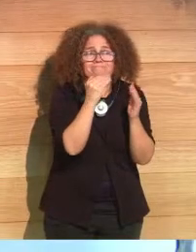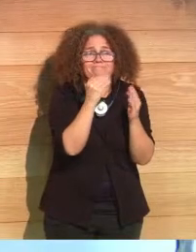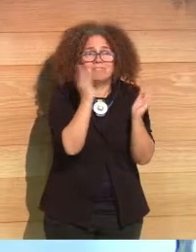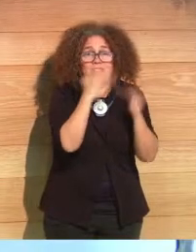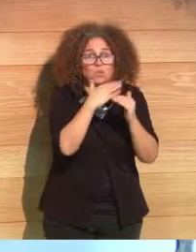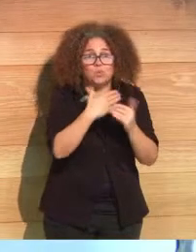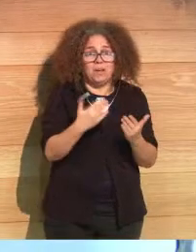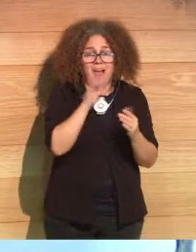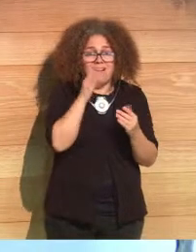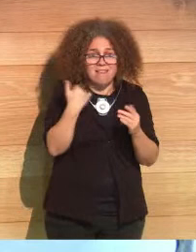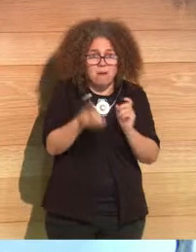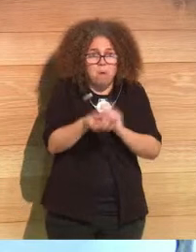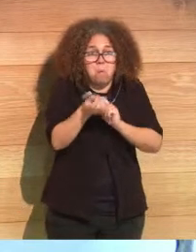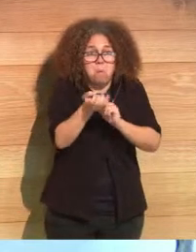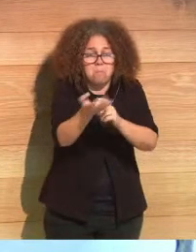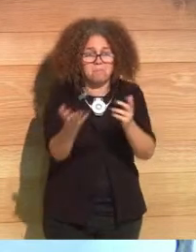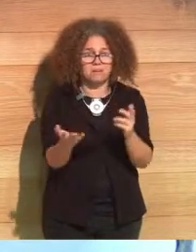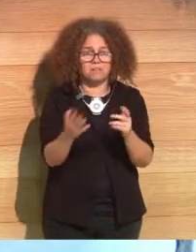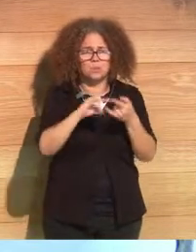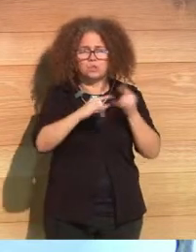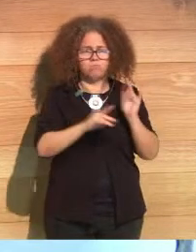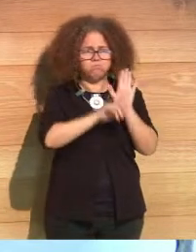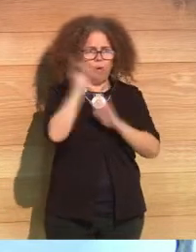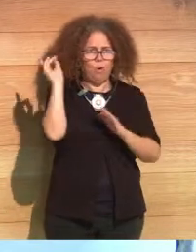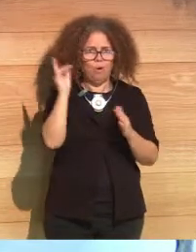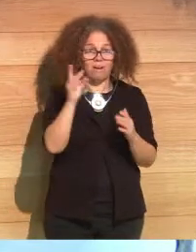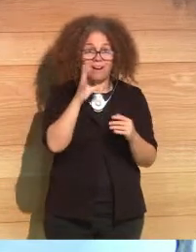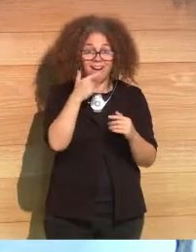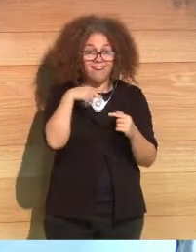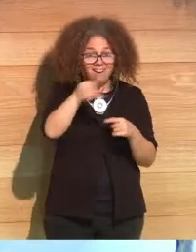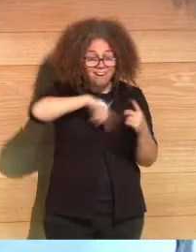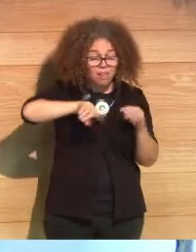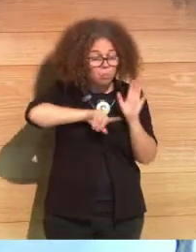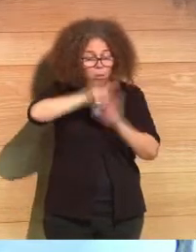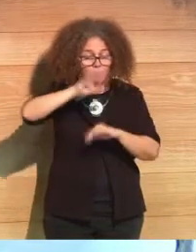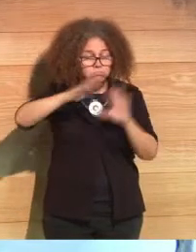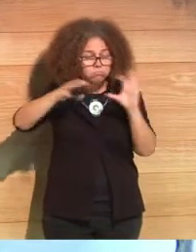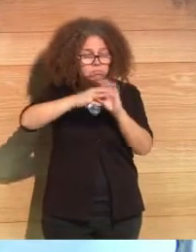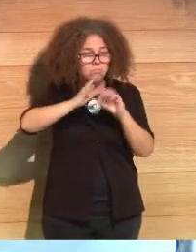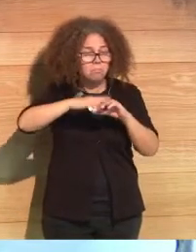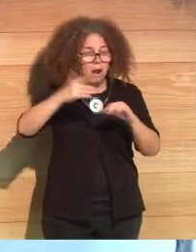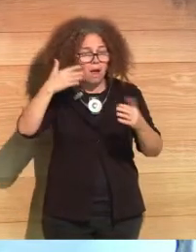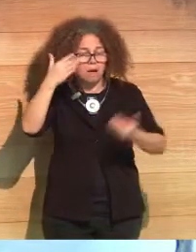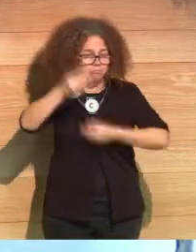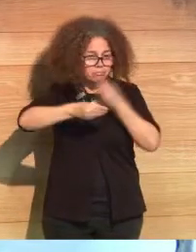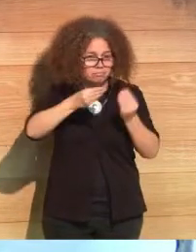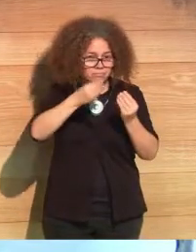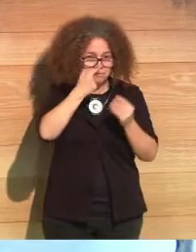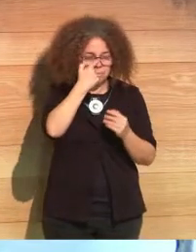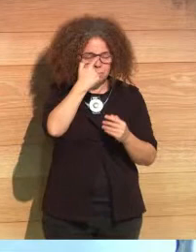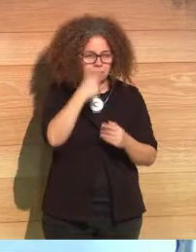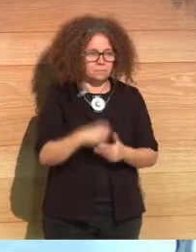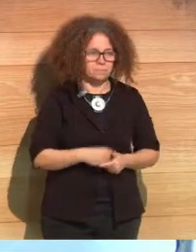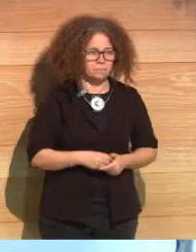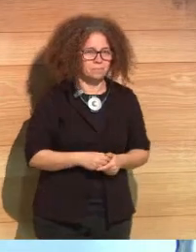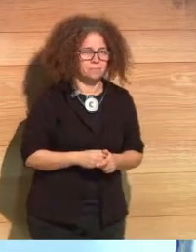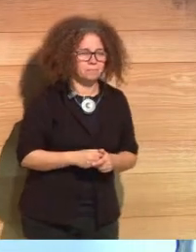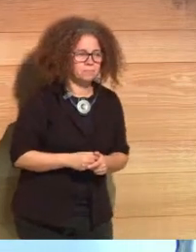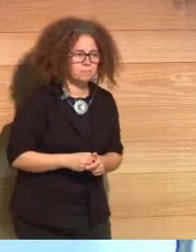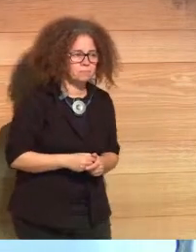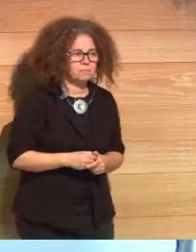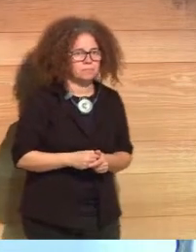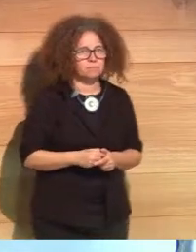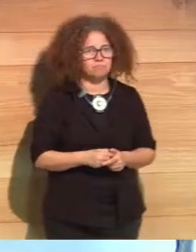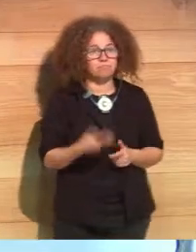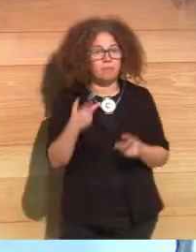see digital artists as the hackers of what's available on the market. Doesn't matter if you take a